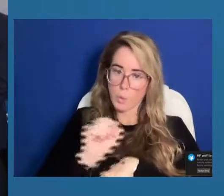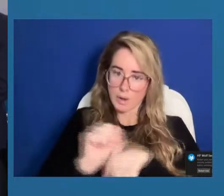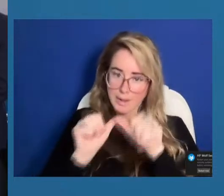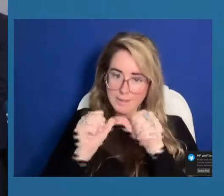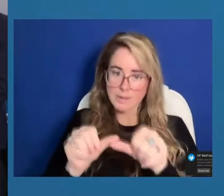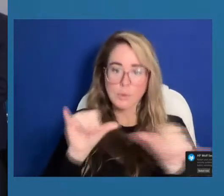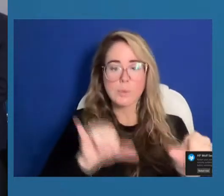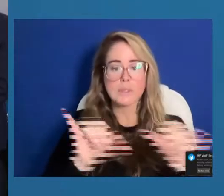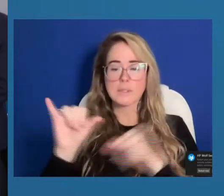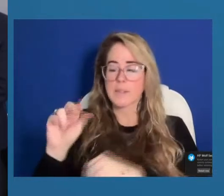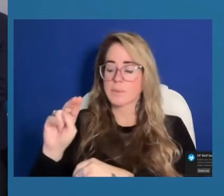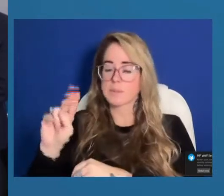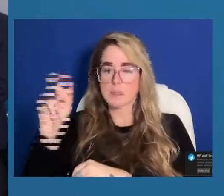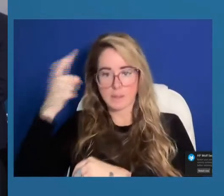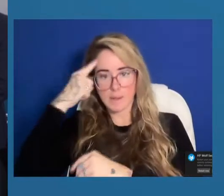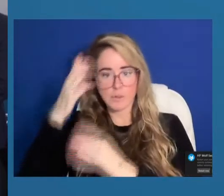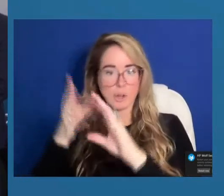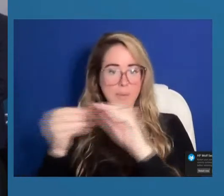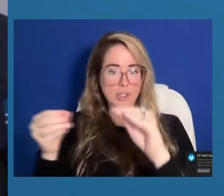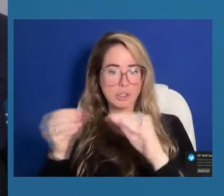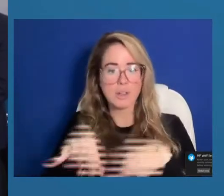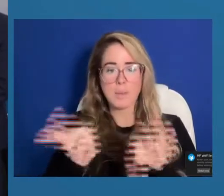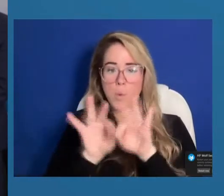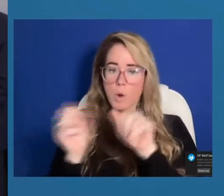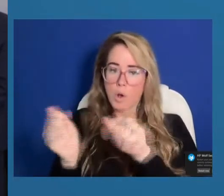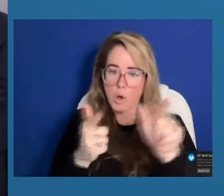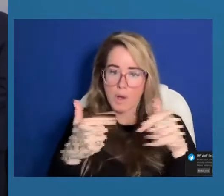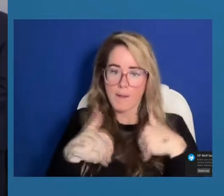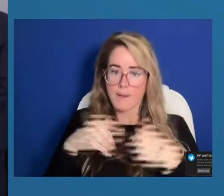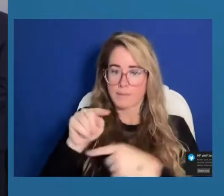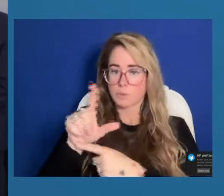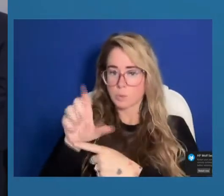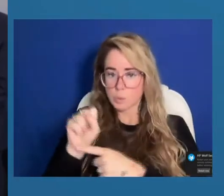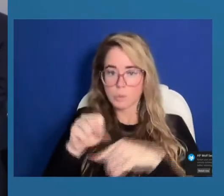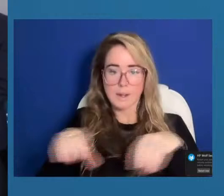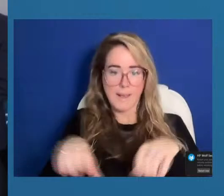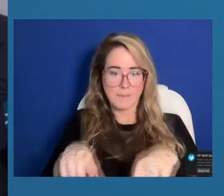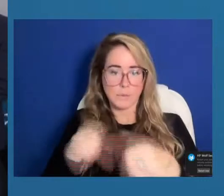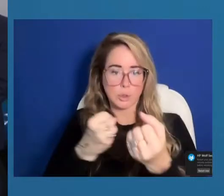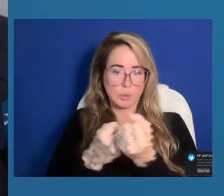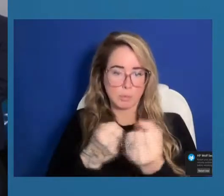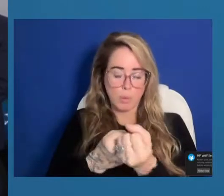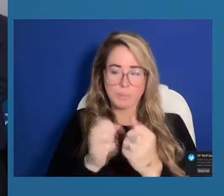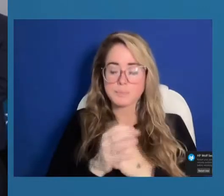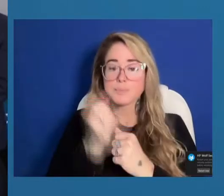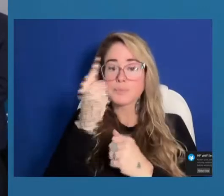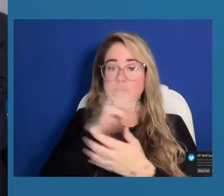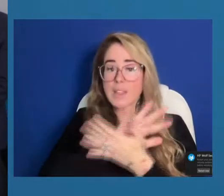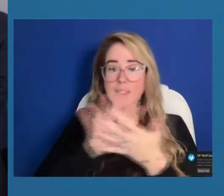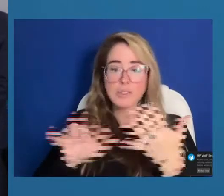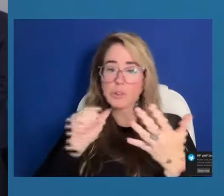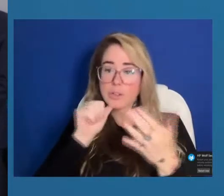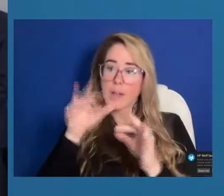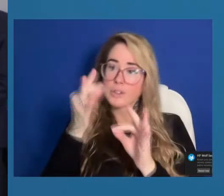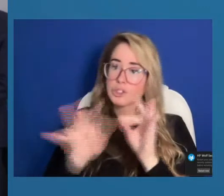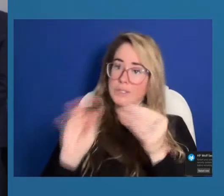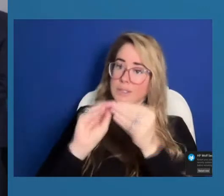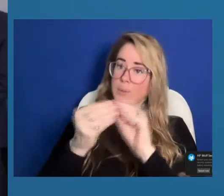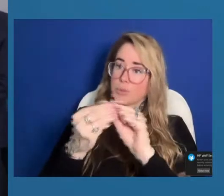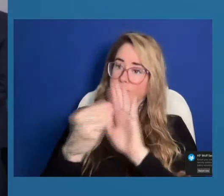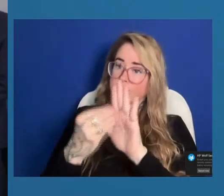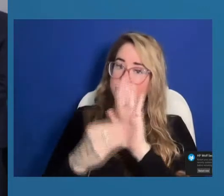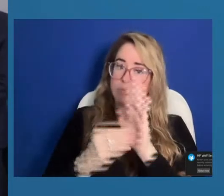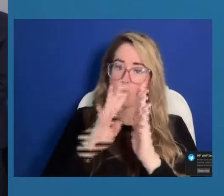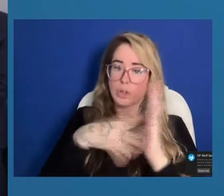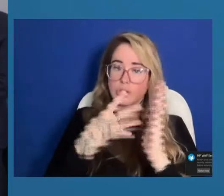pointed out. We want to make sure that everyone has the tools and efforts to support. These are not just numbers on a chart. They